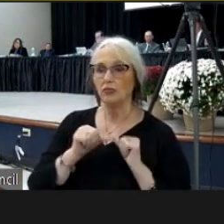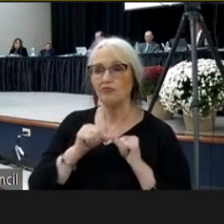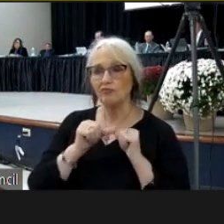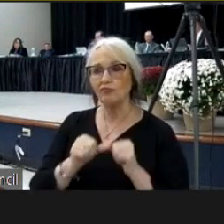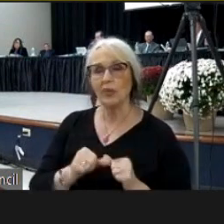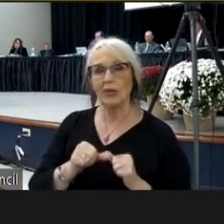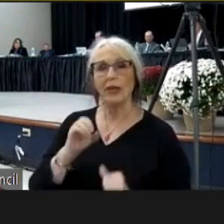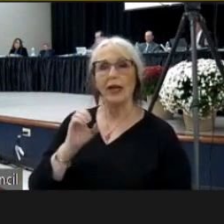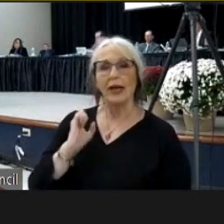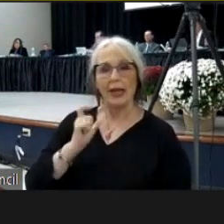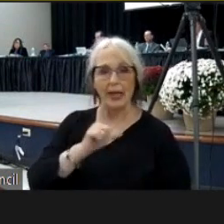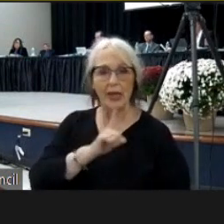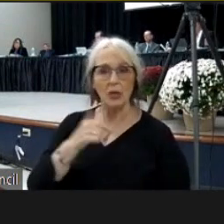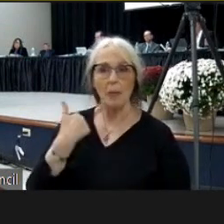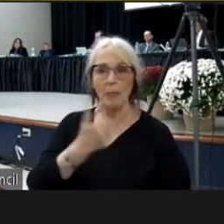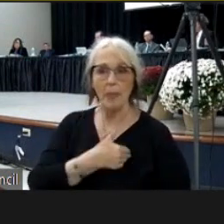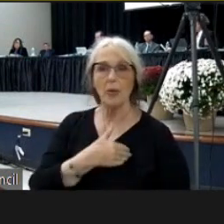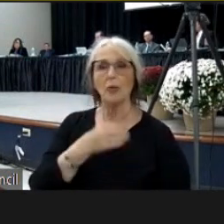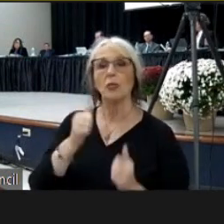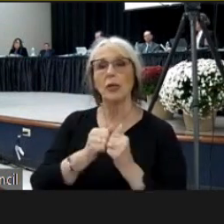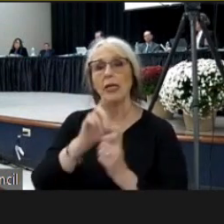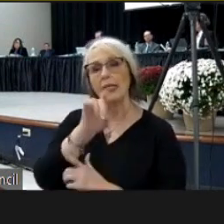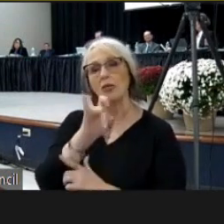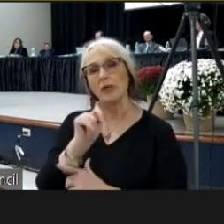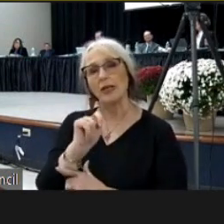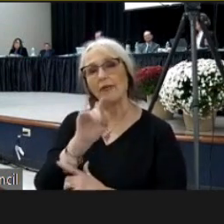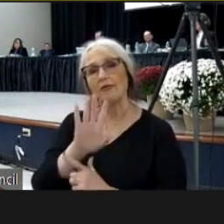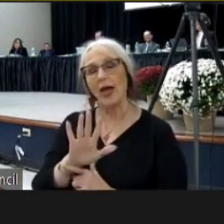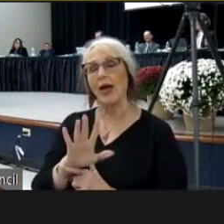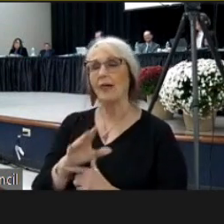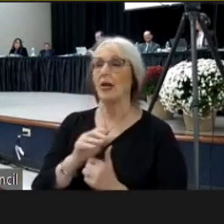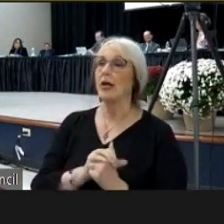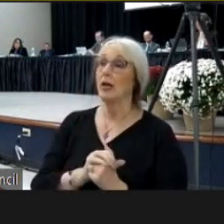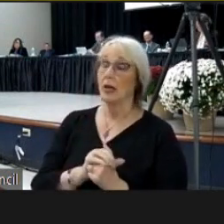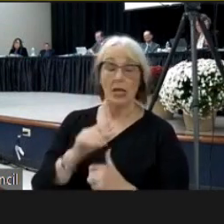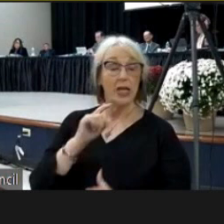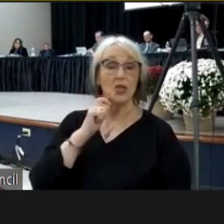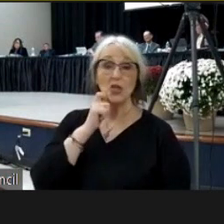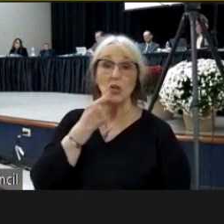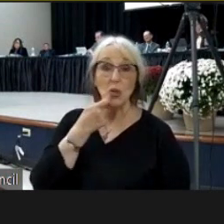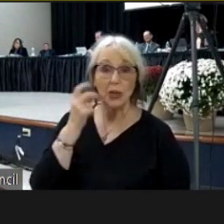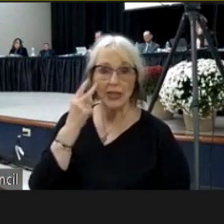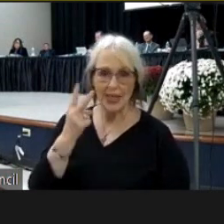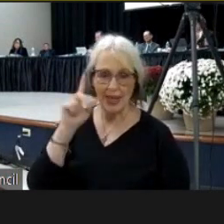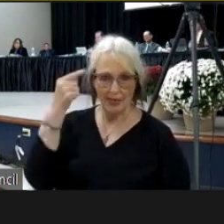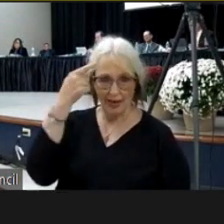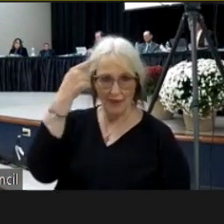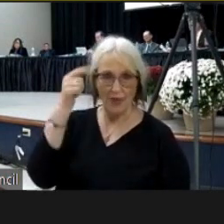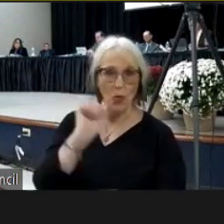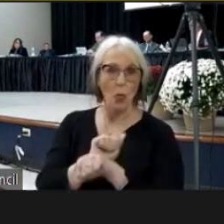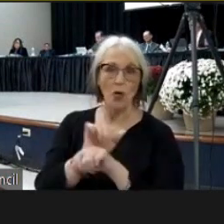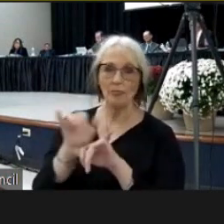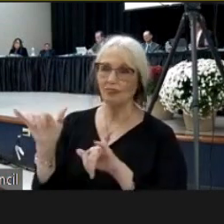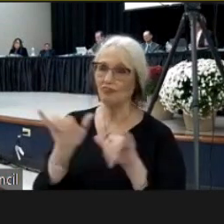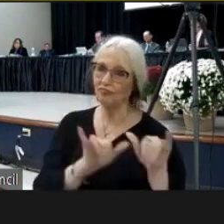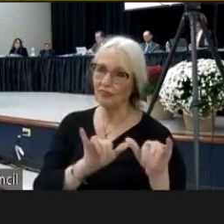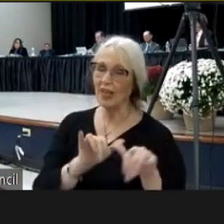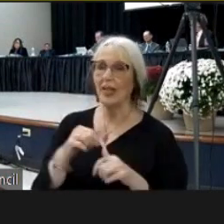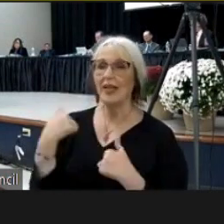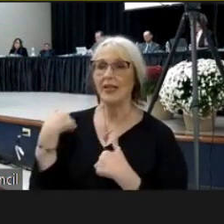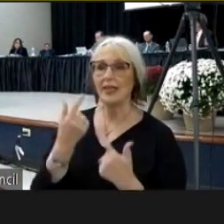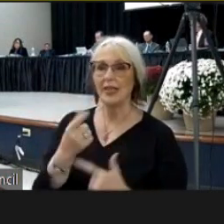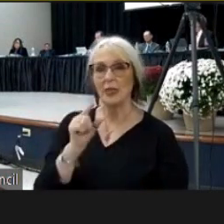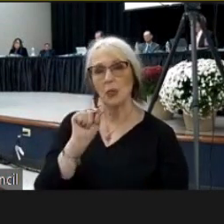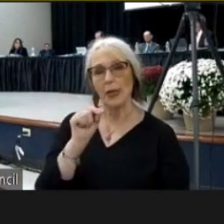member representing District 5. So it's very cool to see government work that way. And so since 2017,